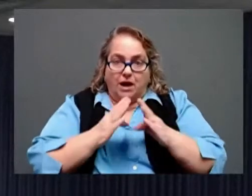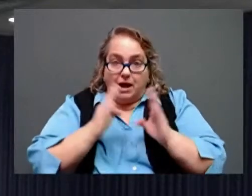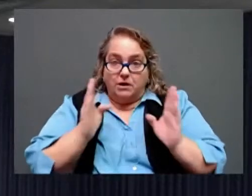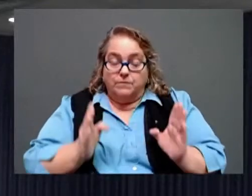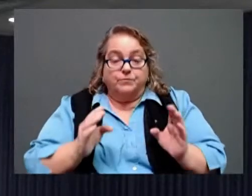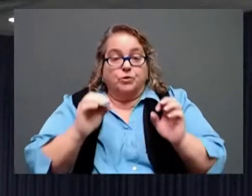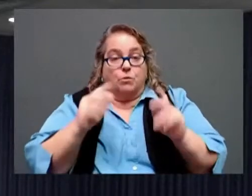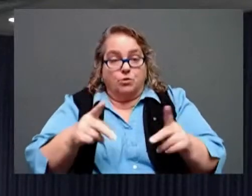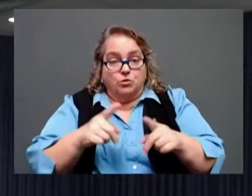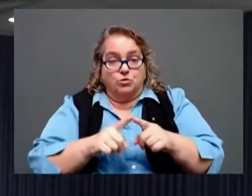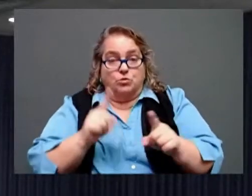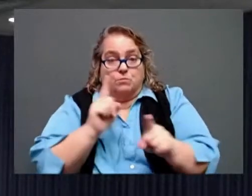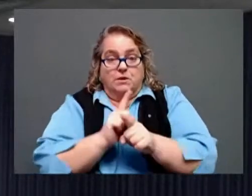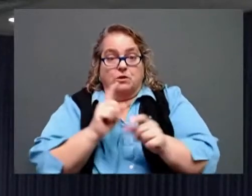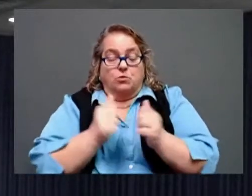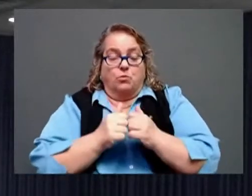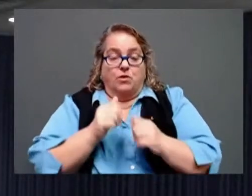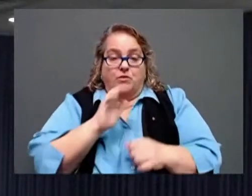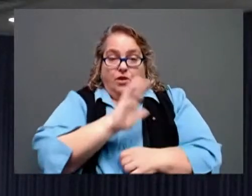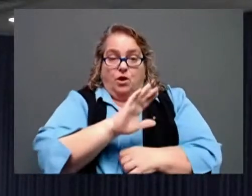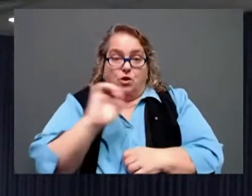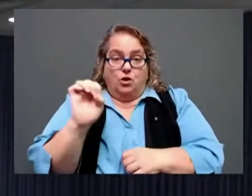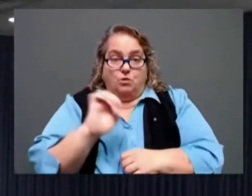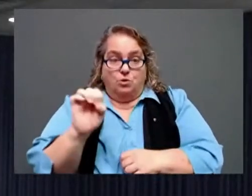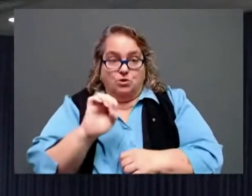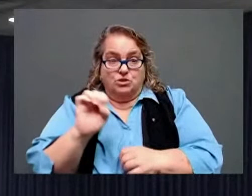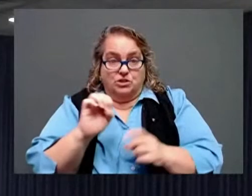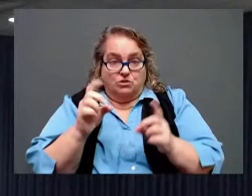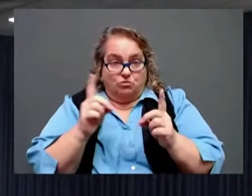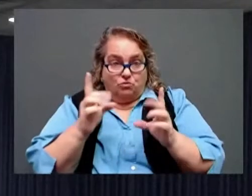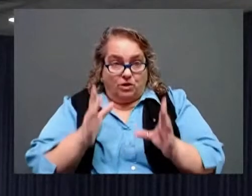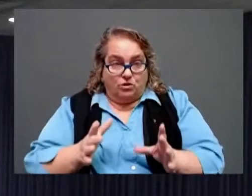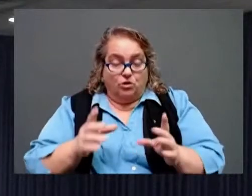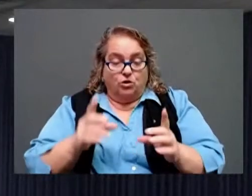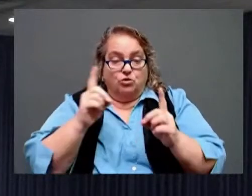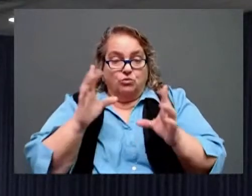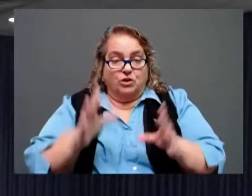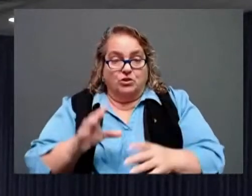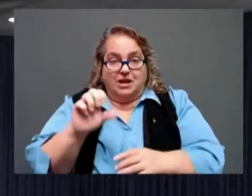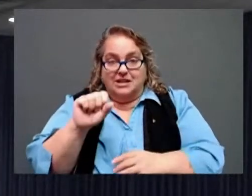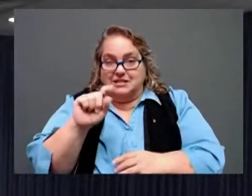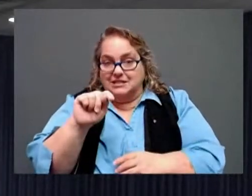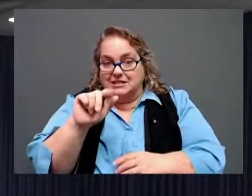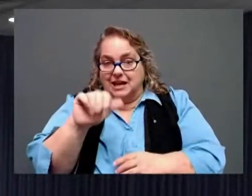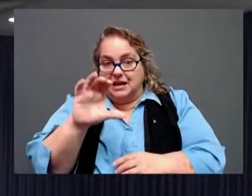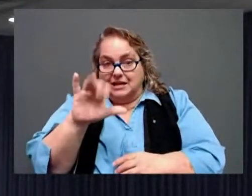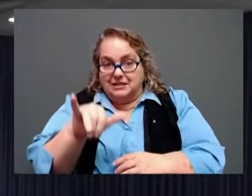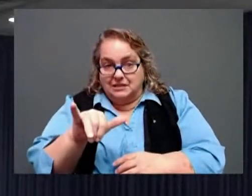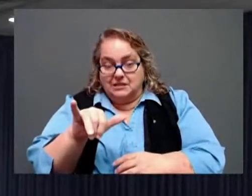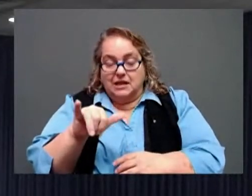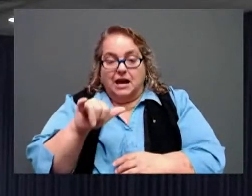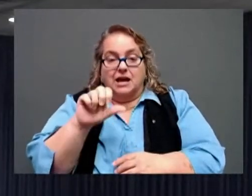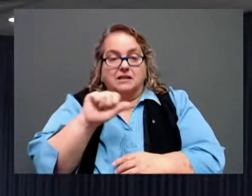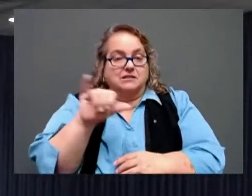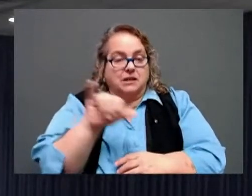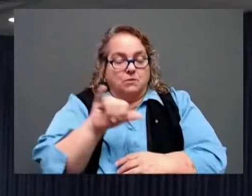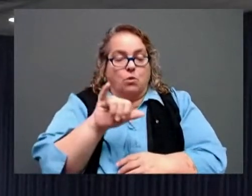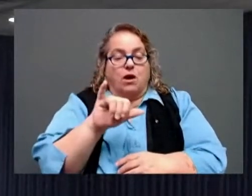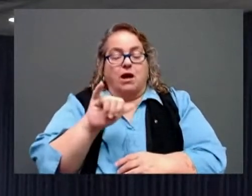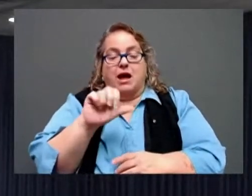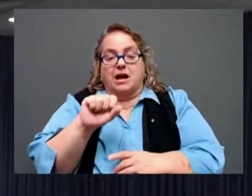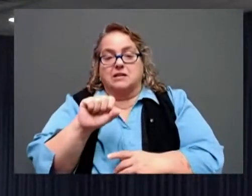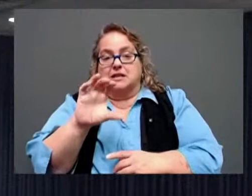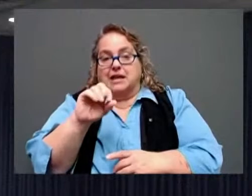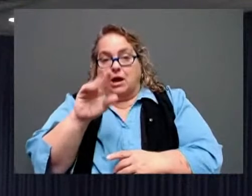with their emergency director, Director Stacy, as well as the county judge,